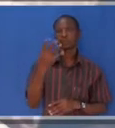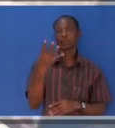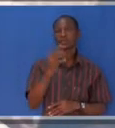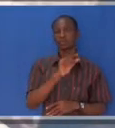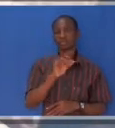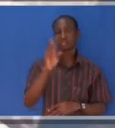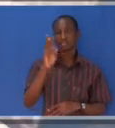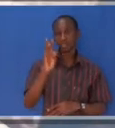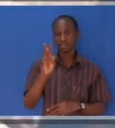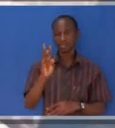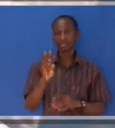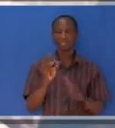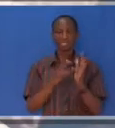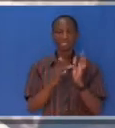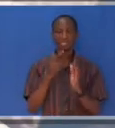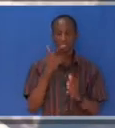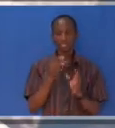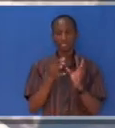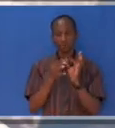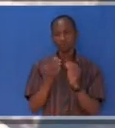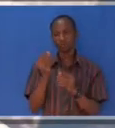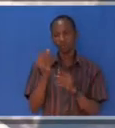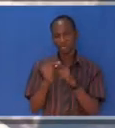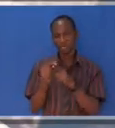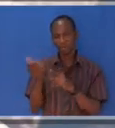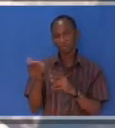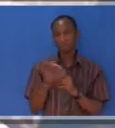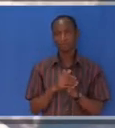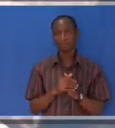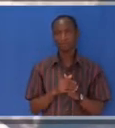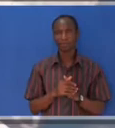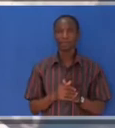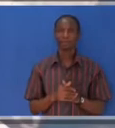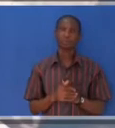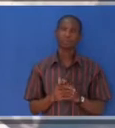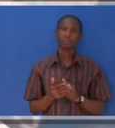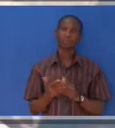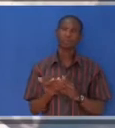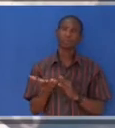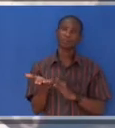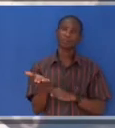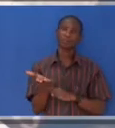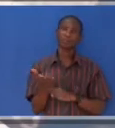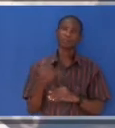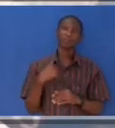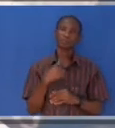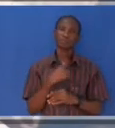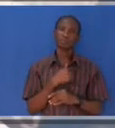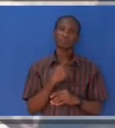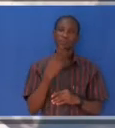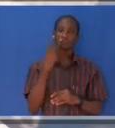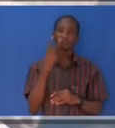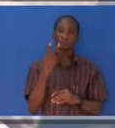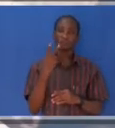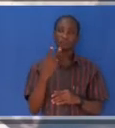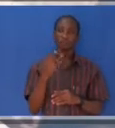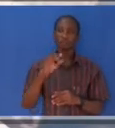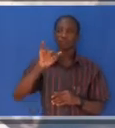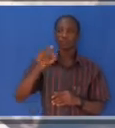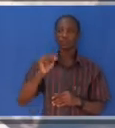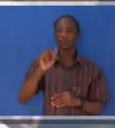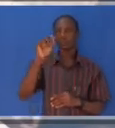6, you find this statement. This morning, we are looking at John 5,